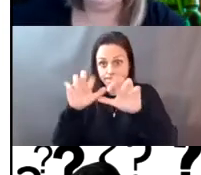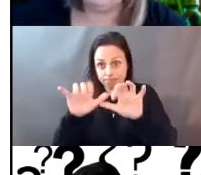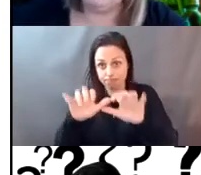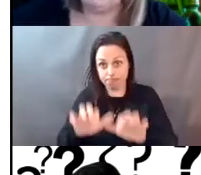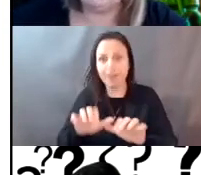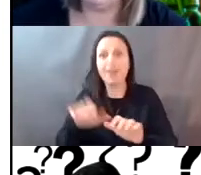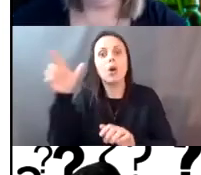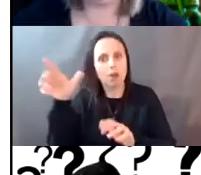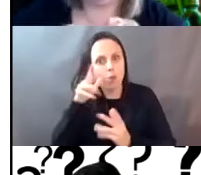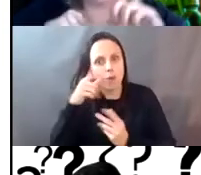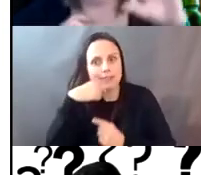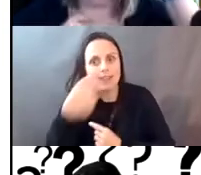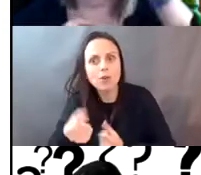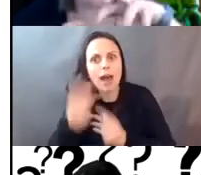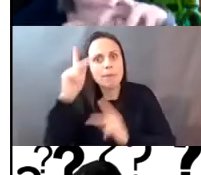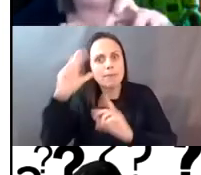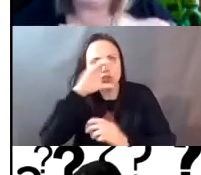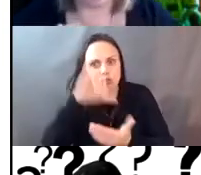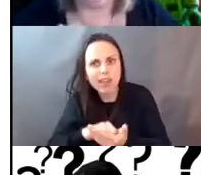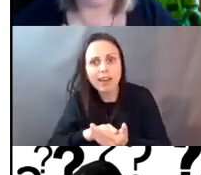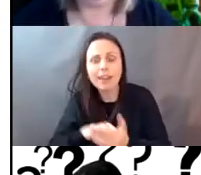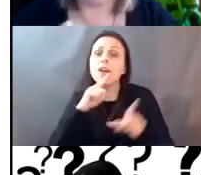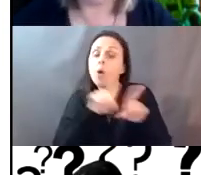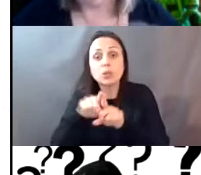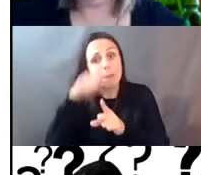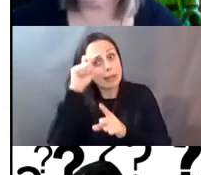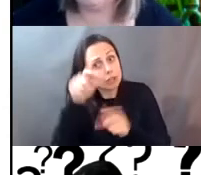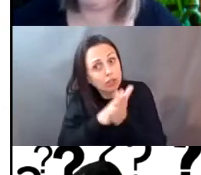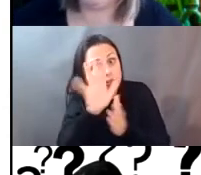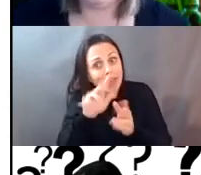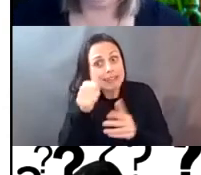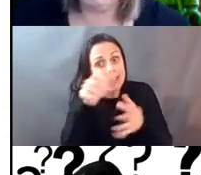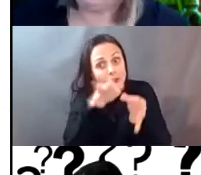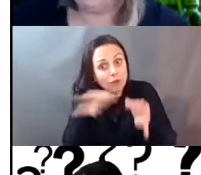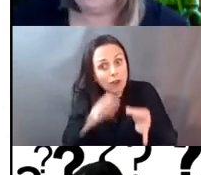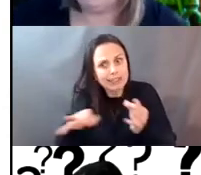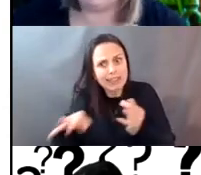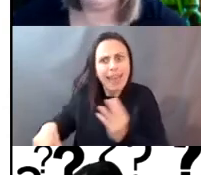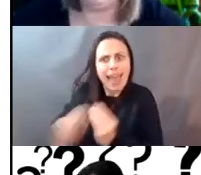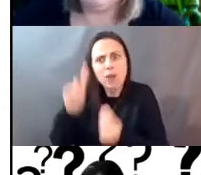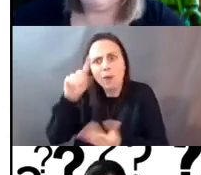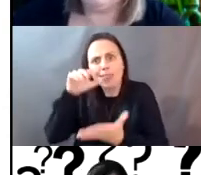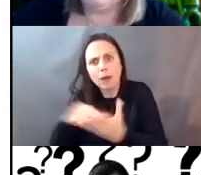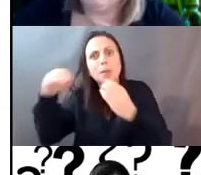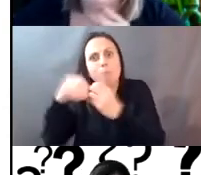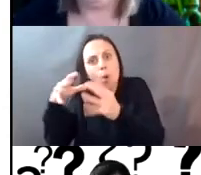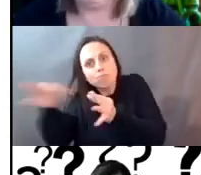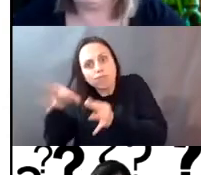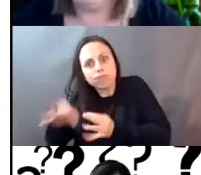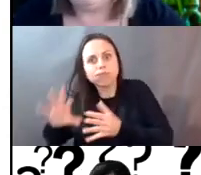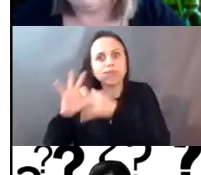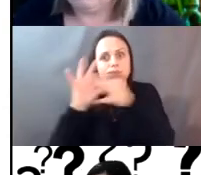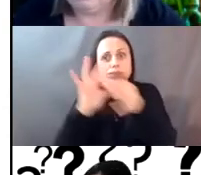you how much those are searched, and it'll say, oh, and because you're interested in these 10 phrases, here's another 1,000 that might be related. So, and there's